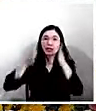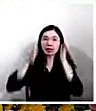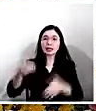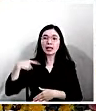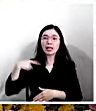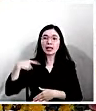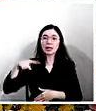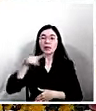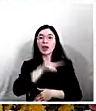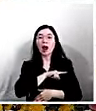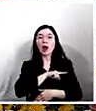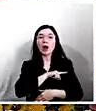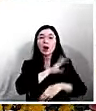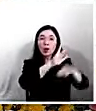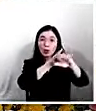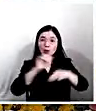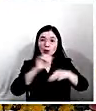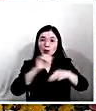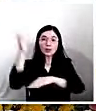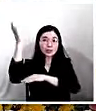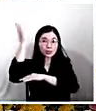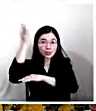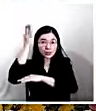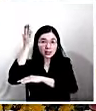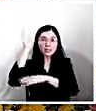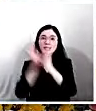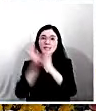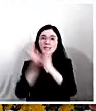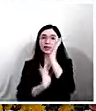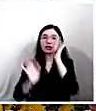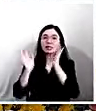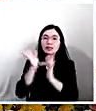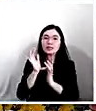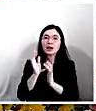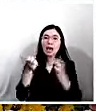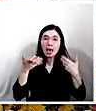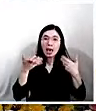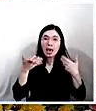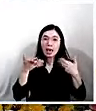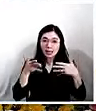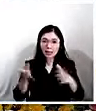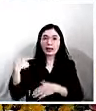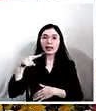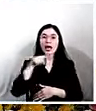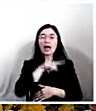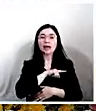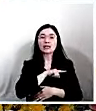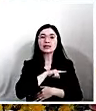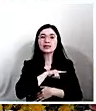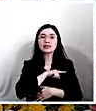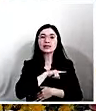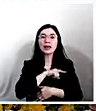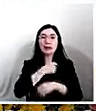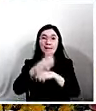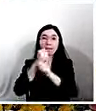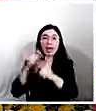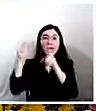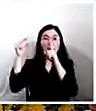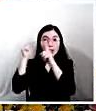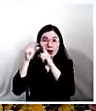called to preach Jesus. Let us put the words of Jesus into our